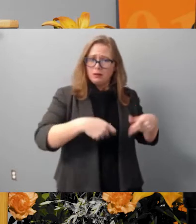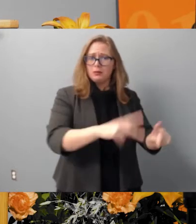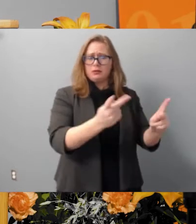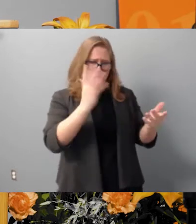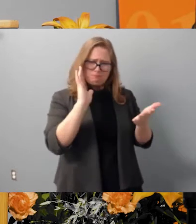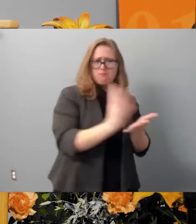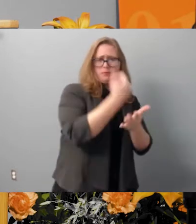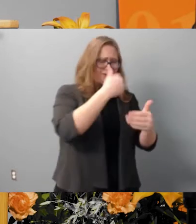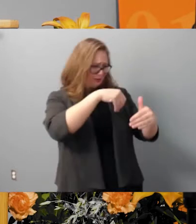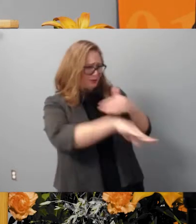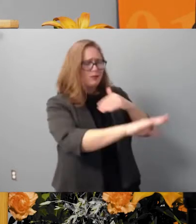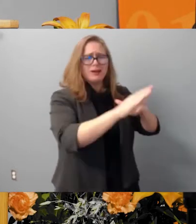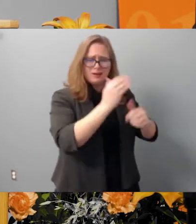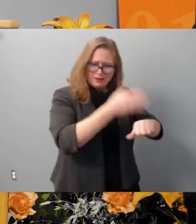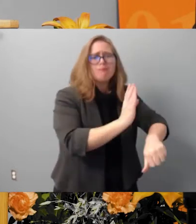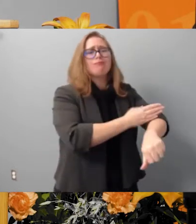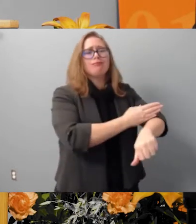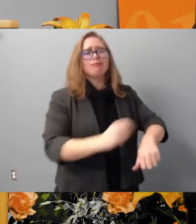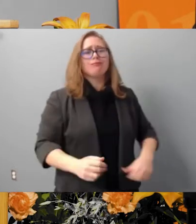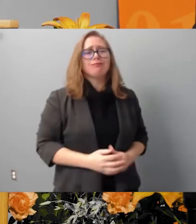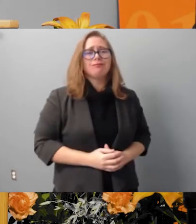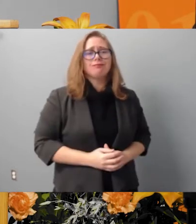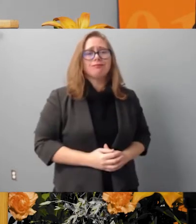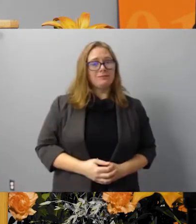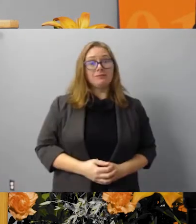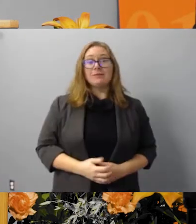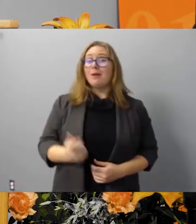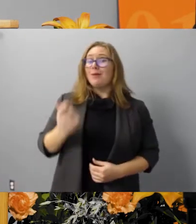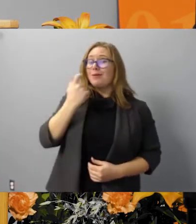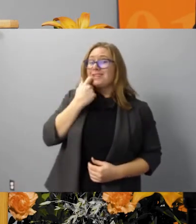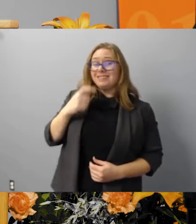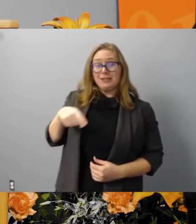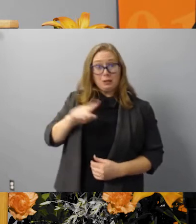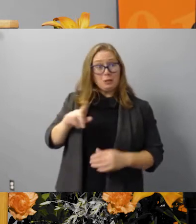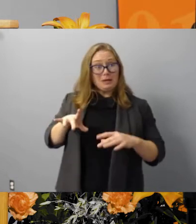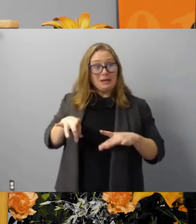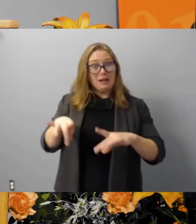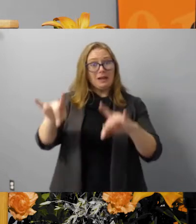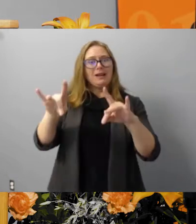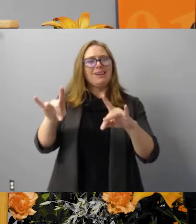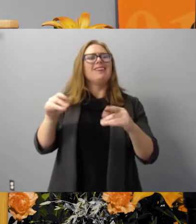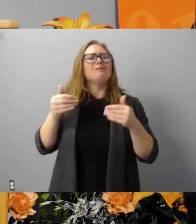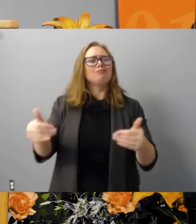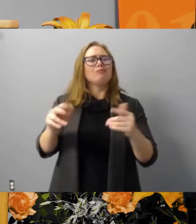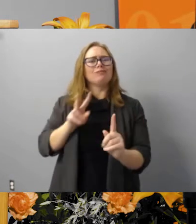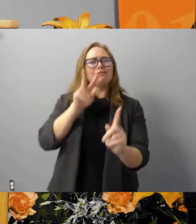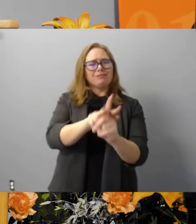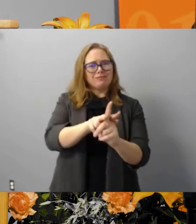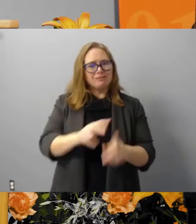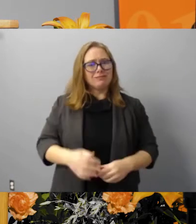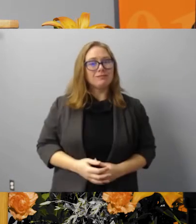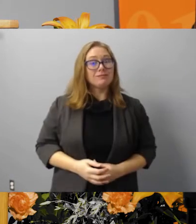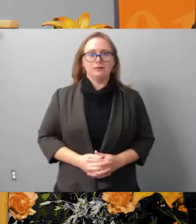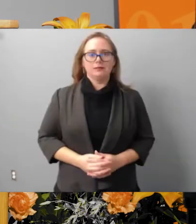to make the world a better place. And you do that by using what you learned here. When you go